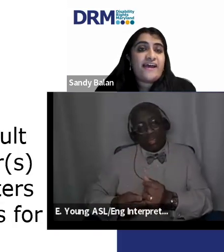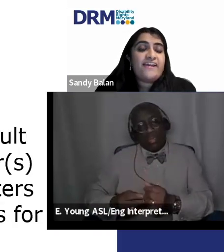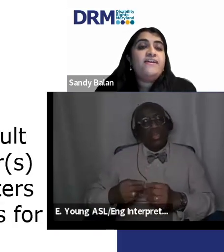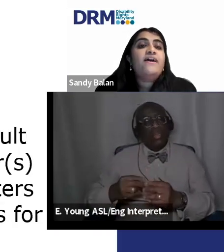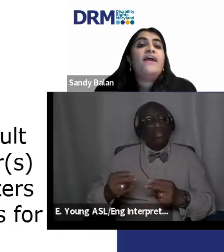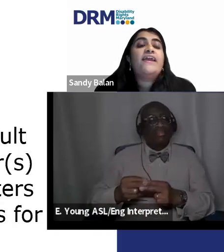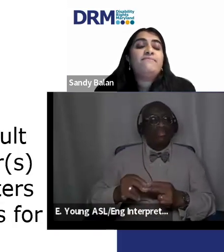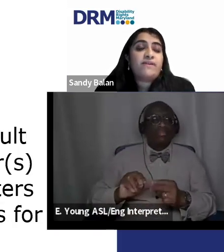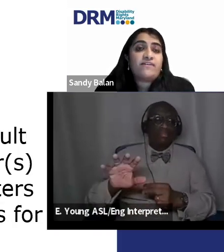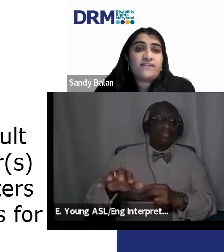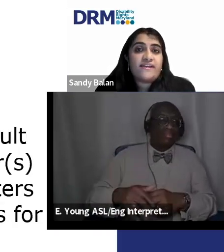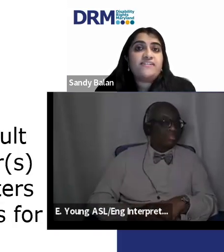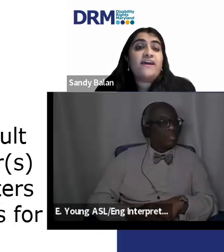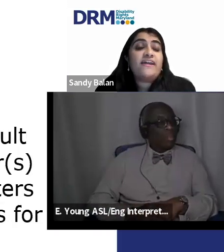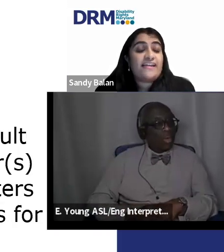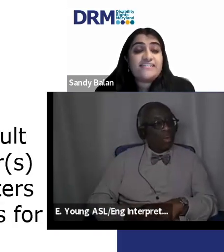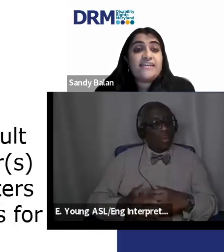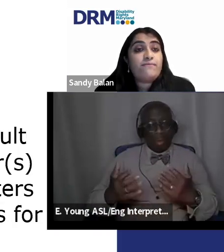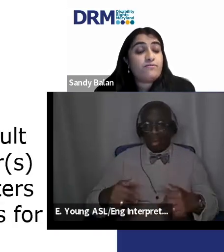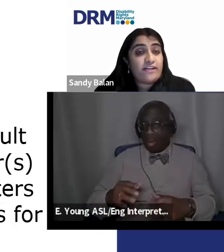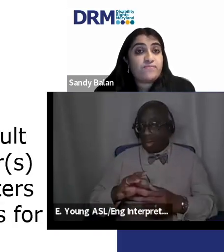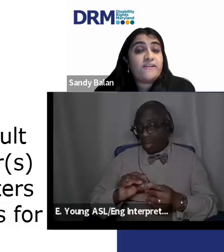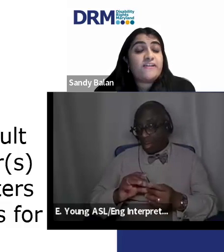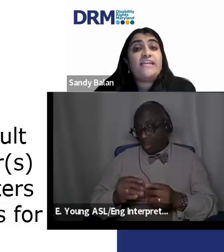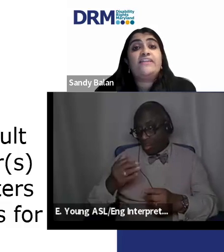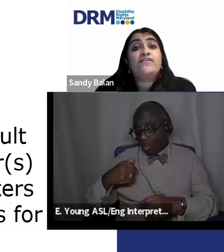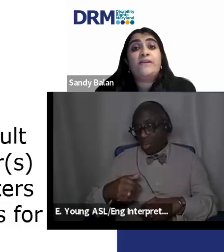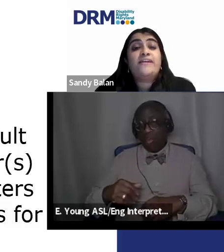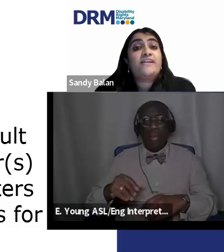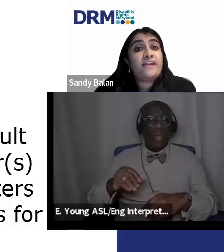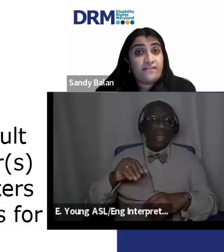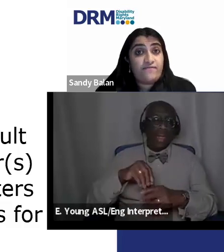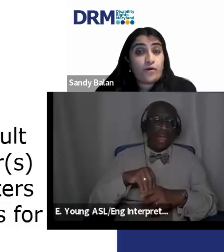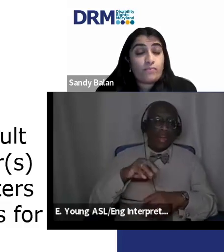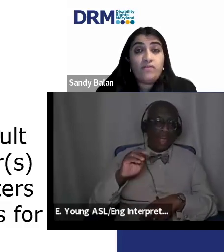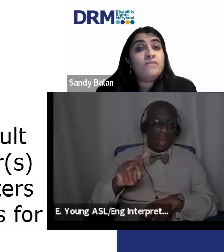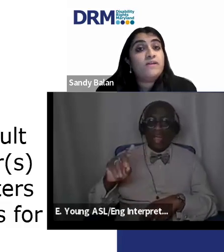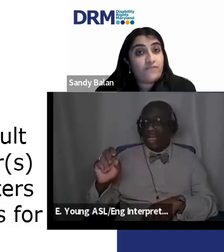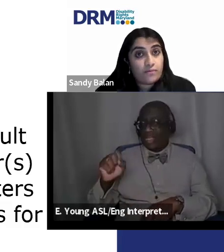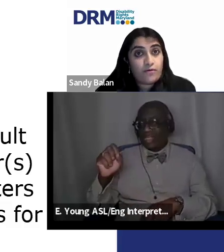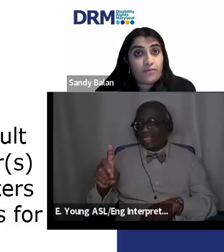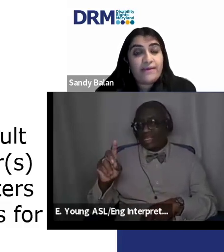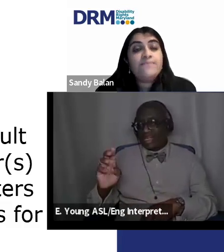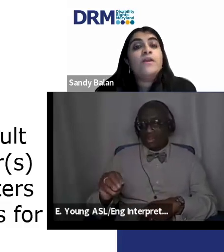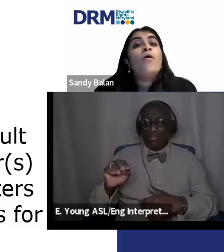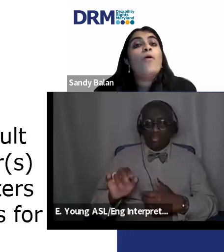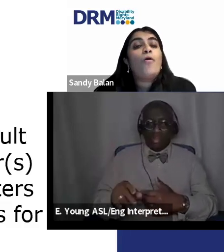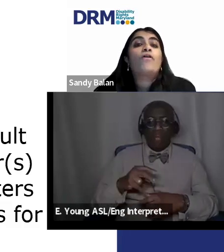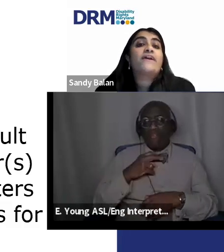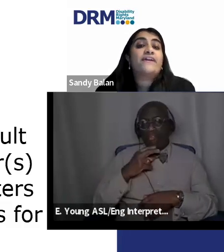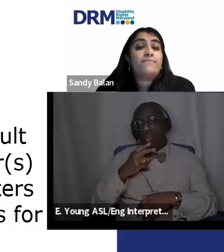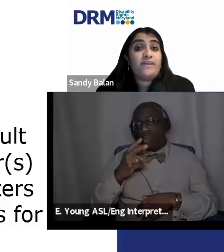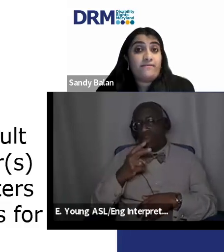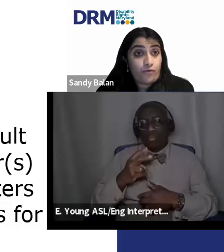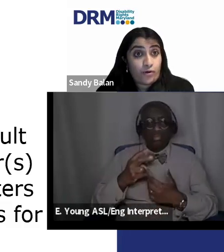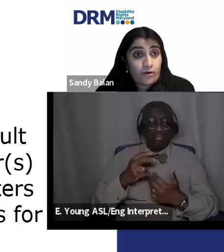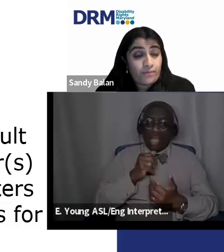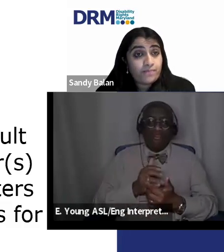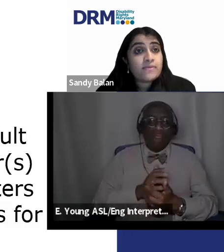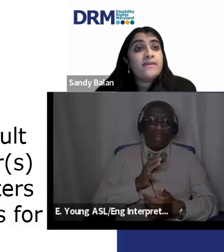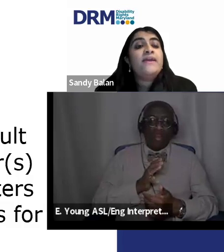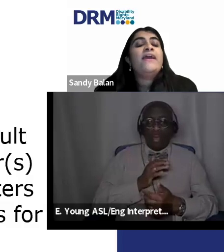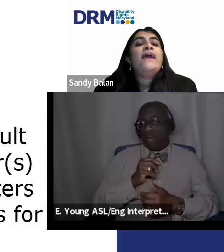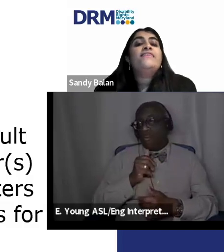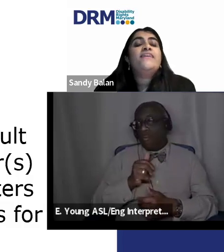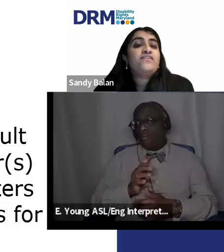So as I said, in Maryland, an SDM arrangement can either be an informal in a verbal way, or it can be